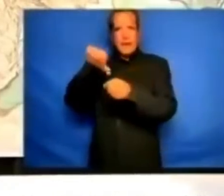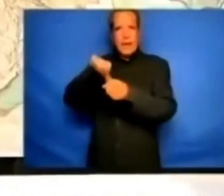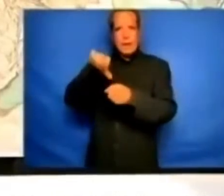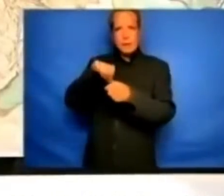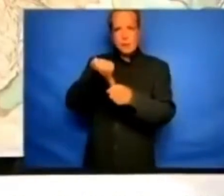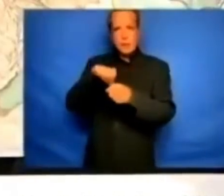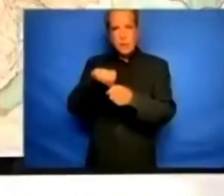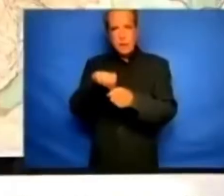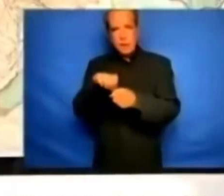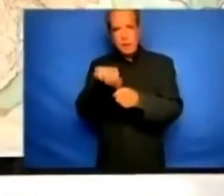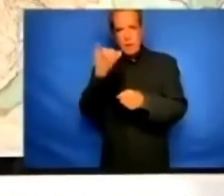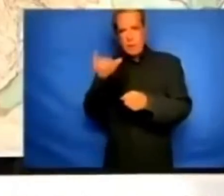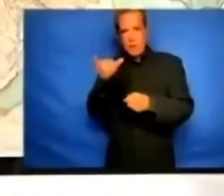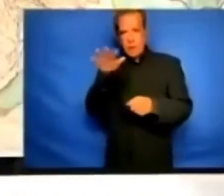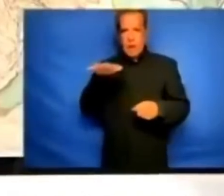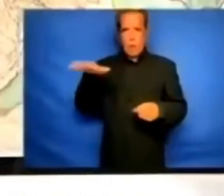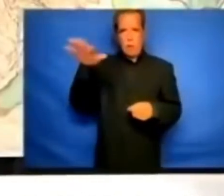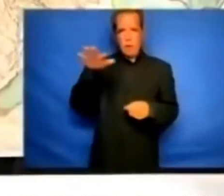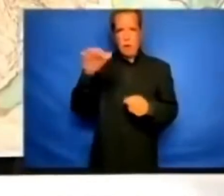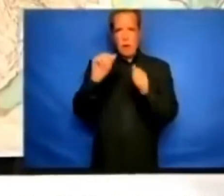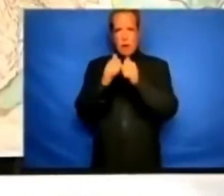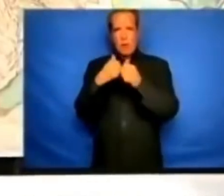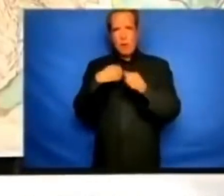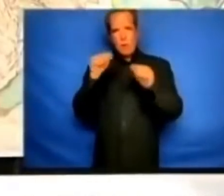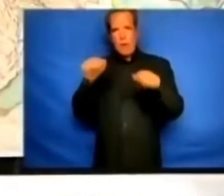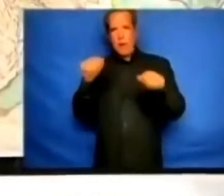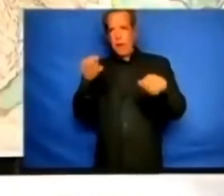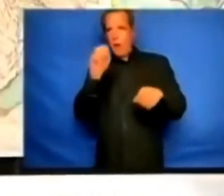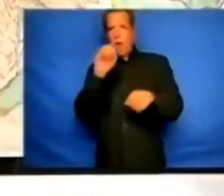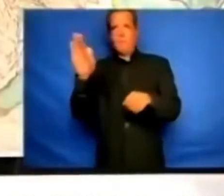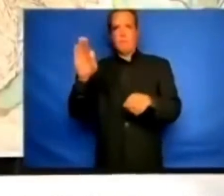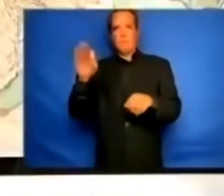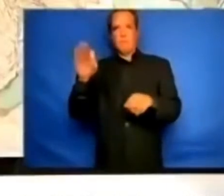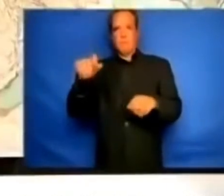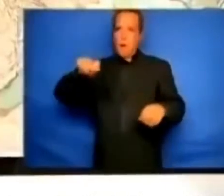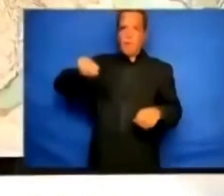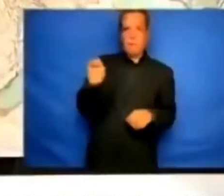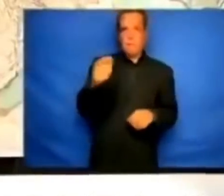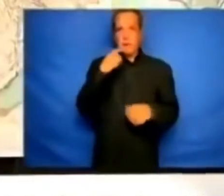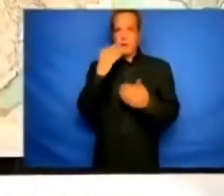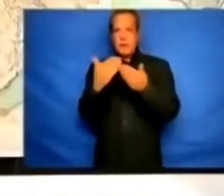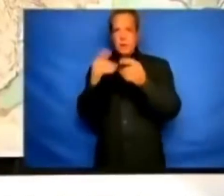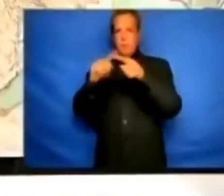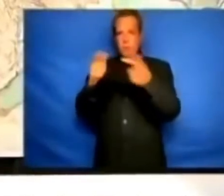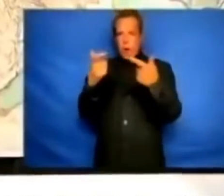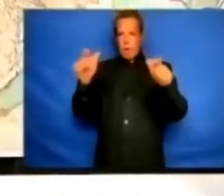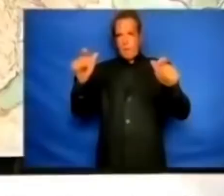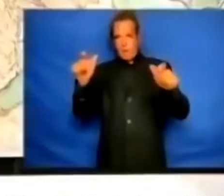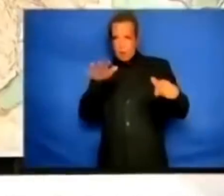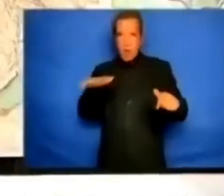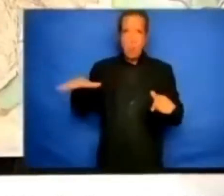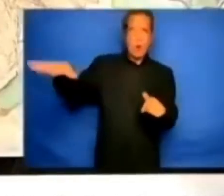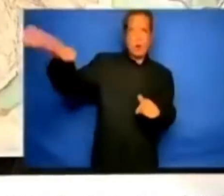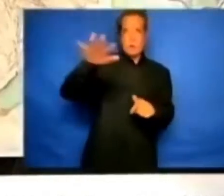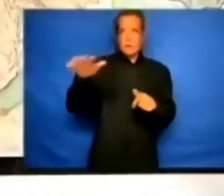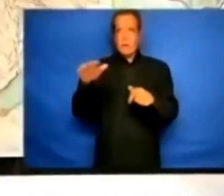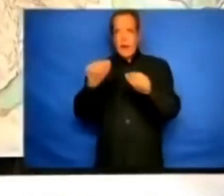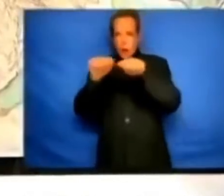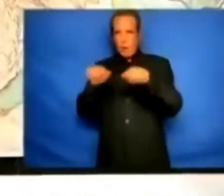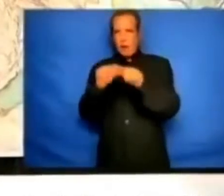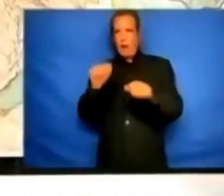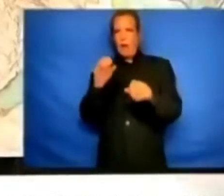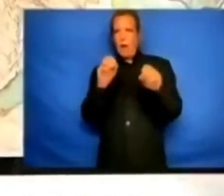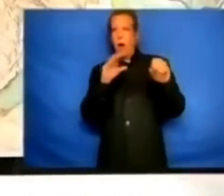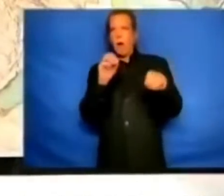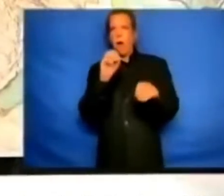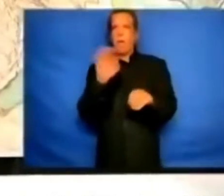Valley. And the way we did that is we turned some valves. It's easy for us to turn off a large geographical area. And that's what we did as the fire was